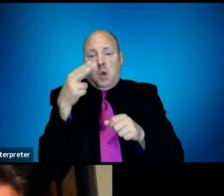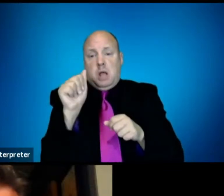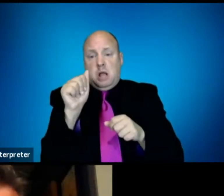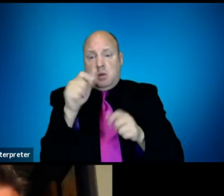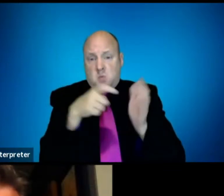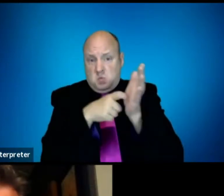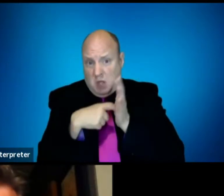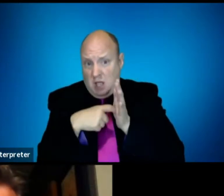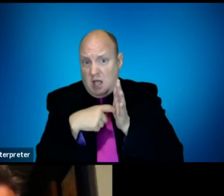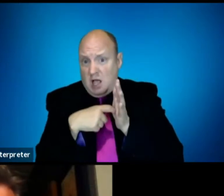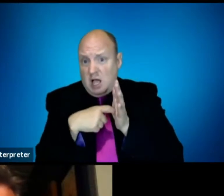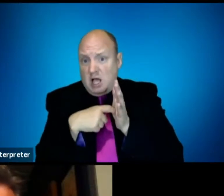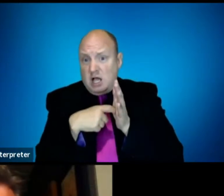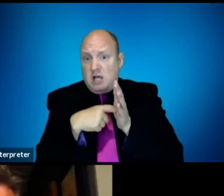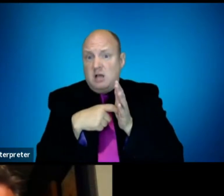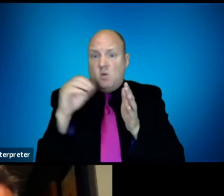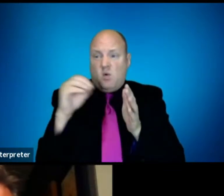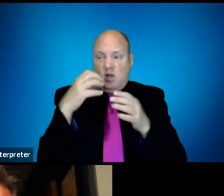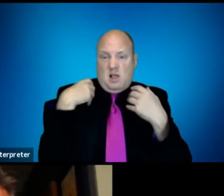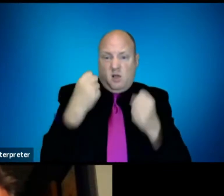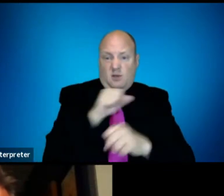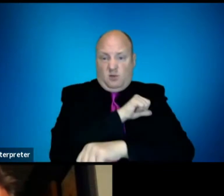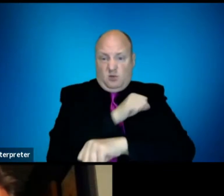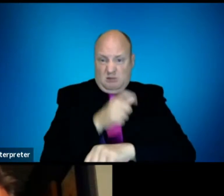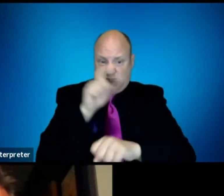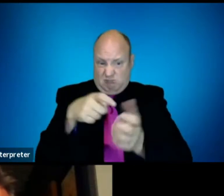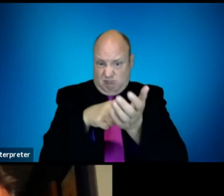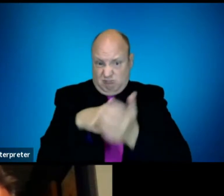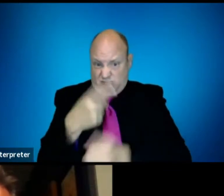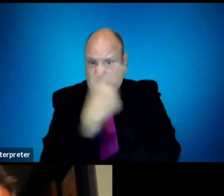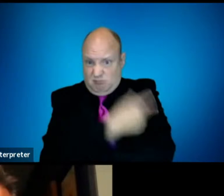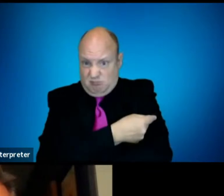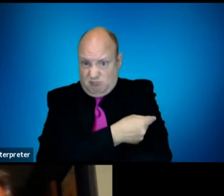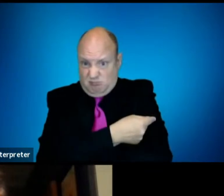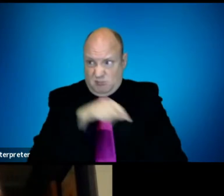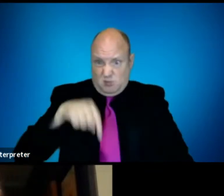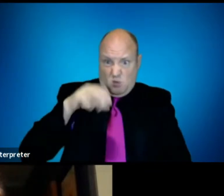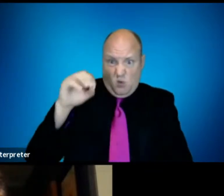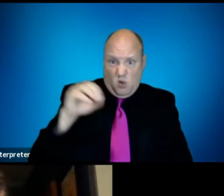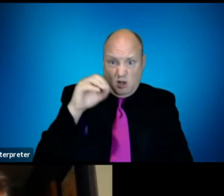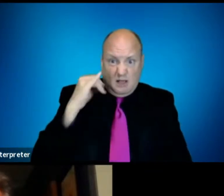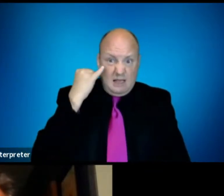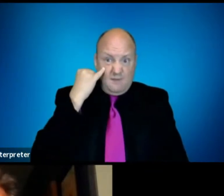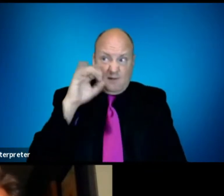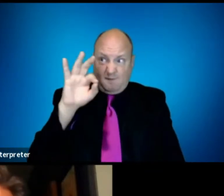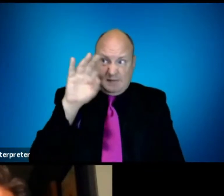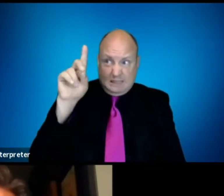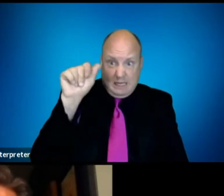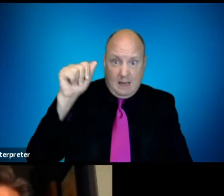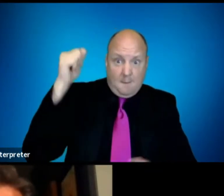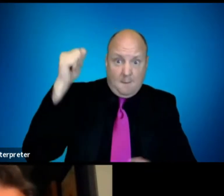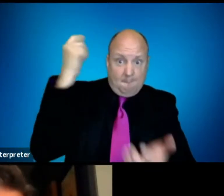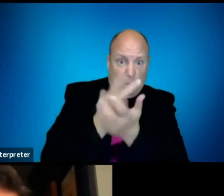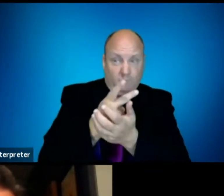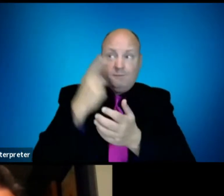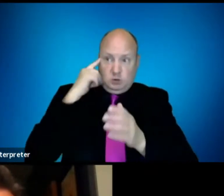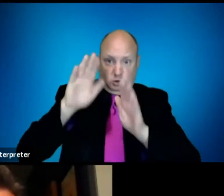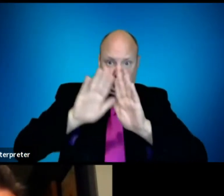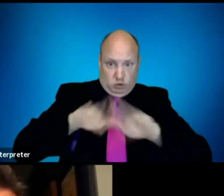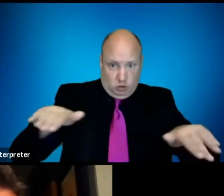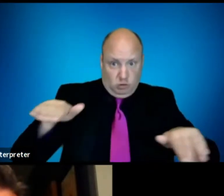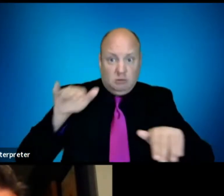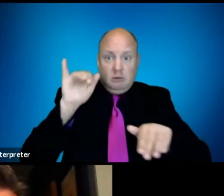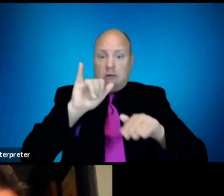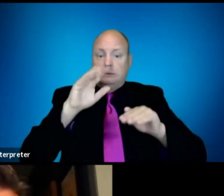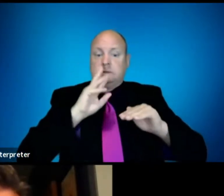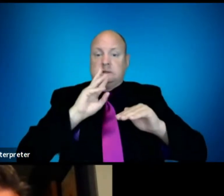vaccine if and when it has full federal approval for their age group? For example, the 16-year-olds and up right now.